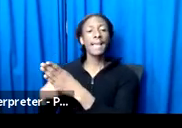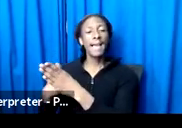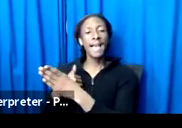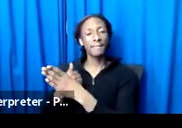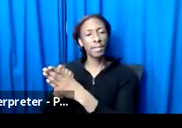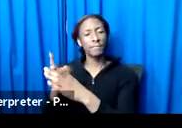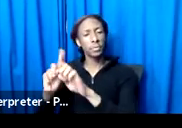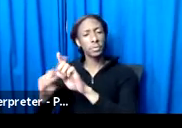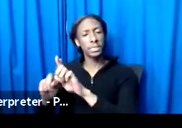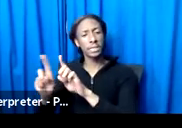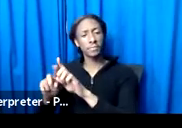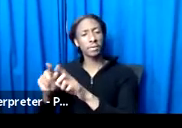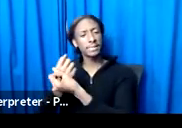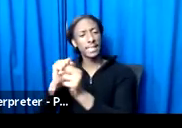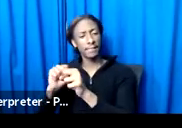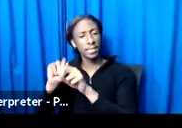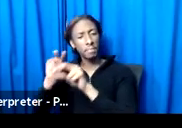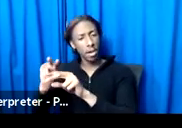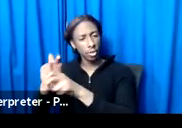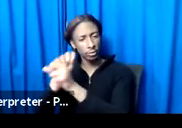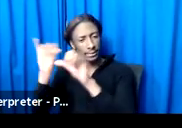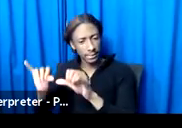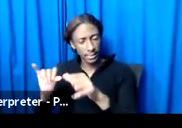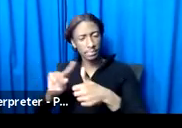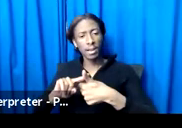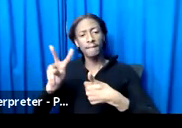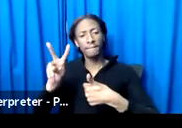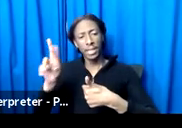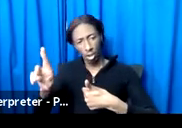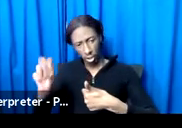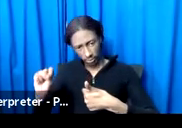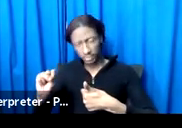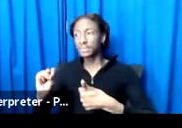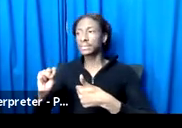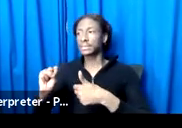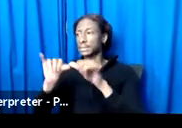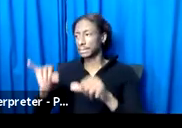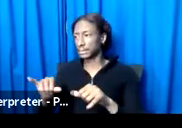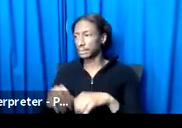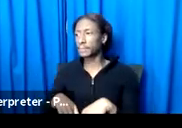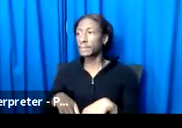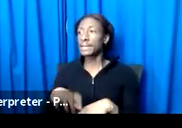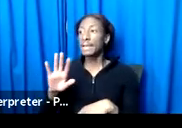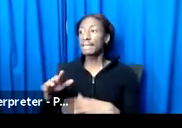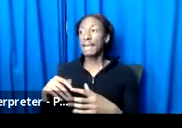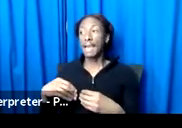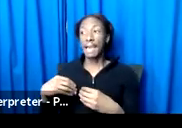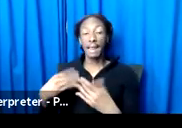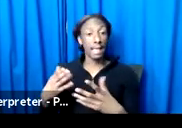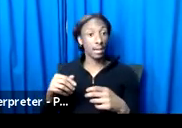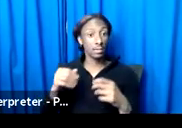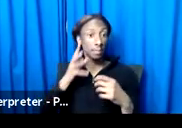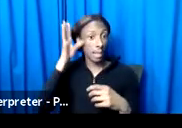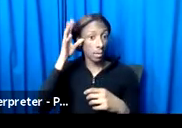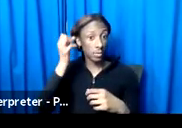safety monitoring systems, but one is our VAERS system, which allows actually parents or